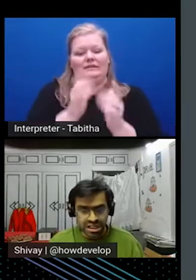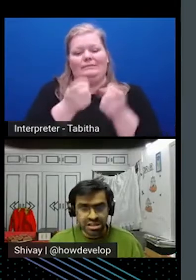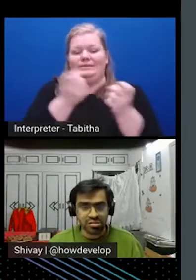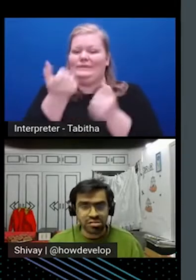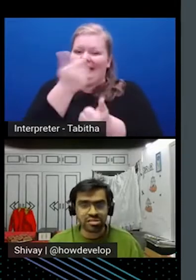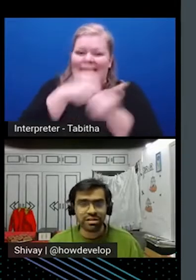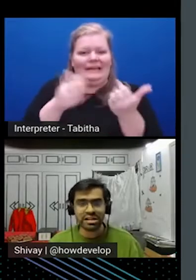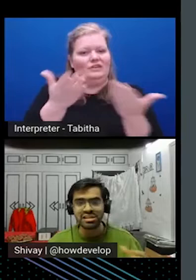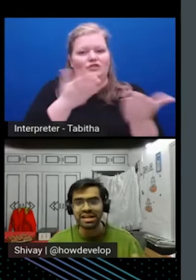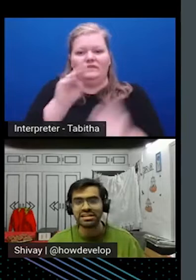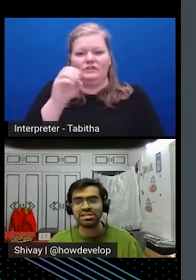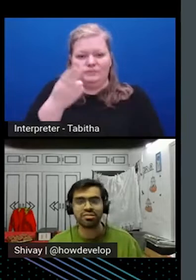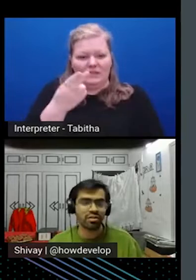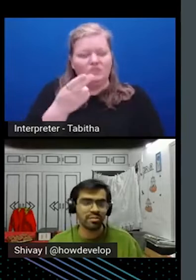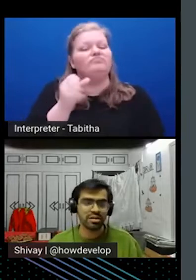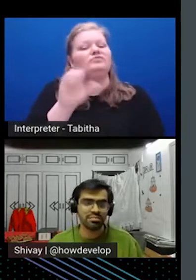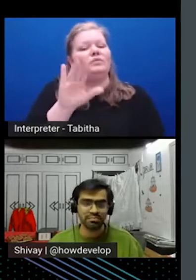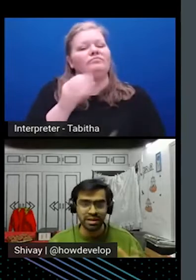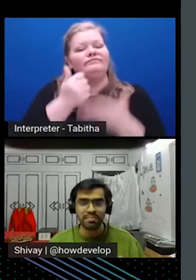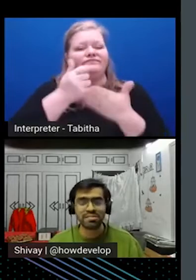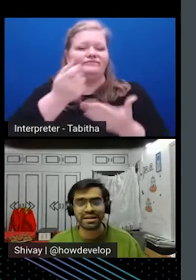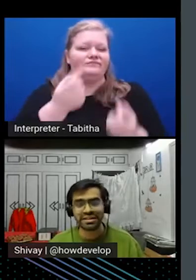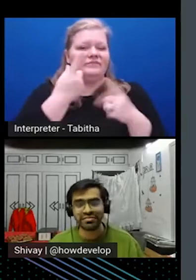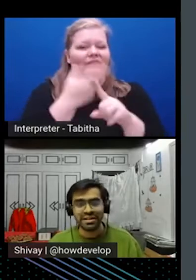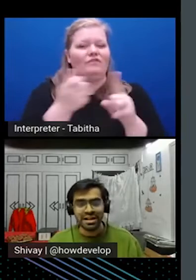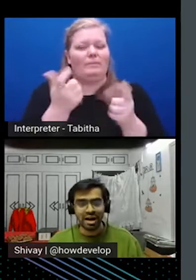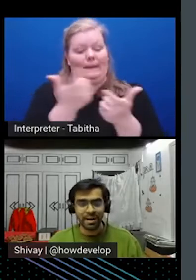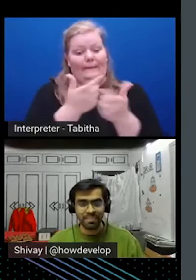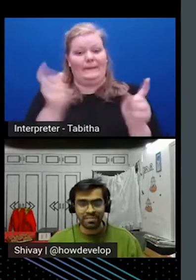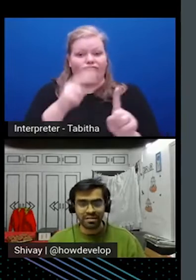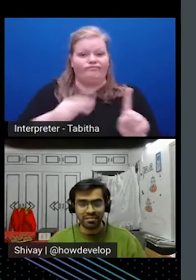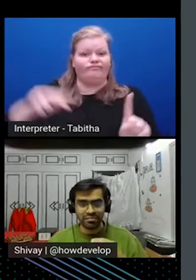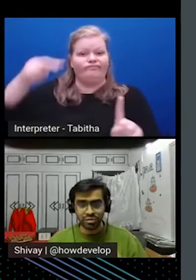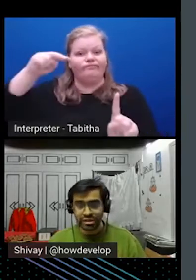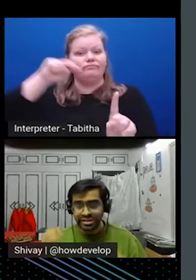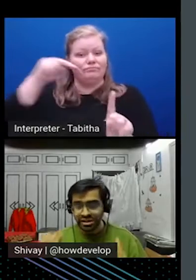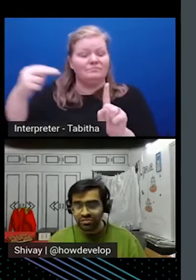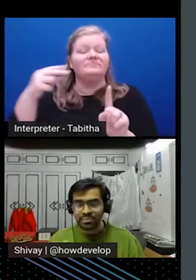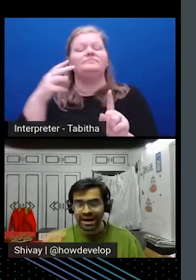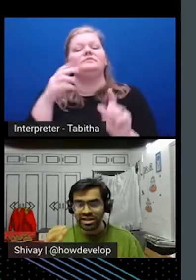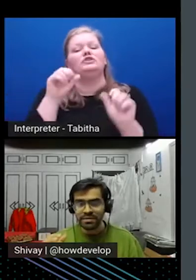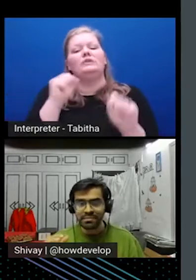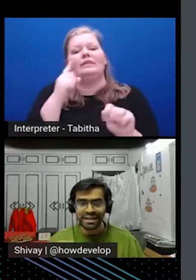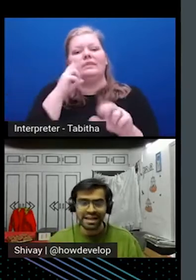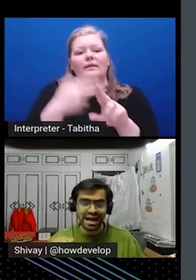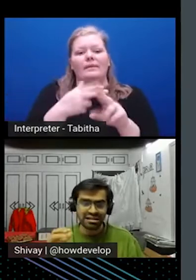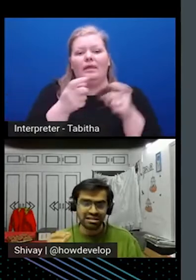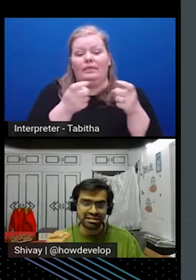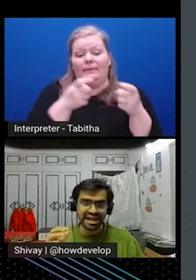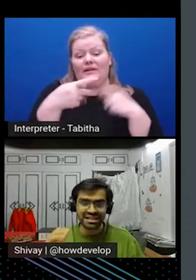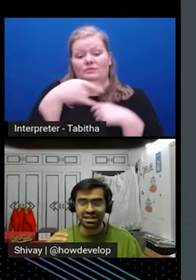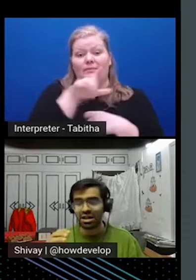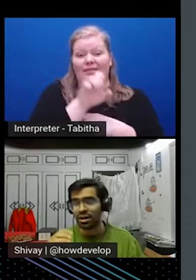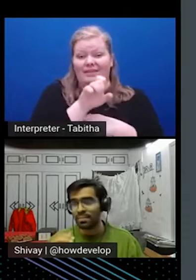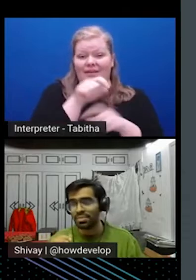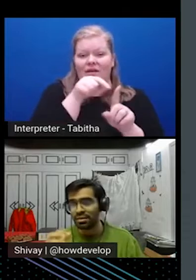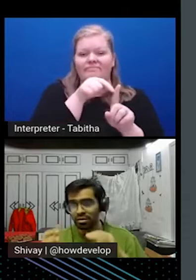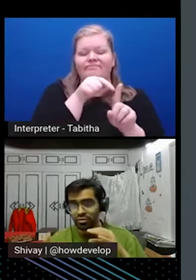mesh. So just to understand this from a bigger perspective, you can think of the management plane as